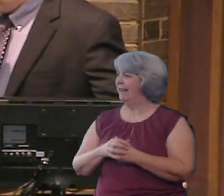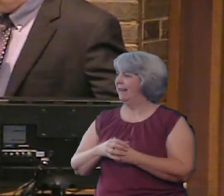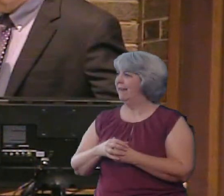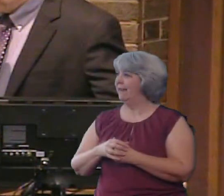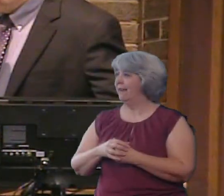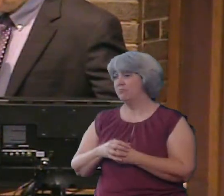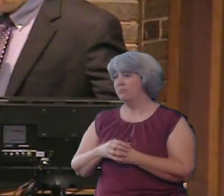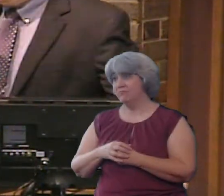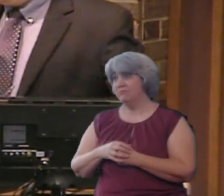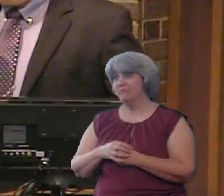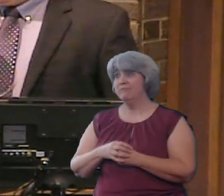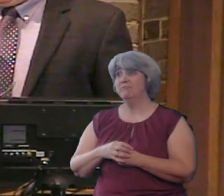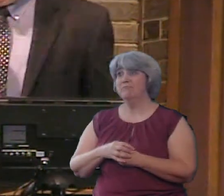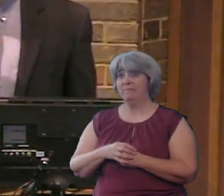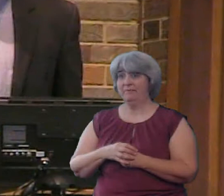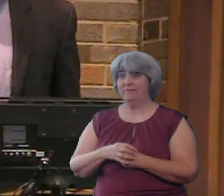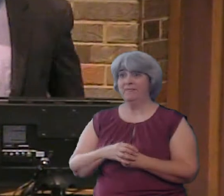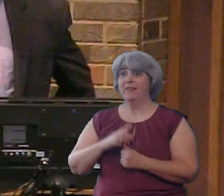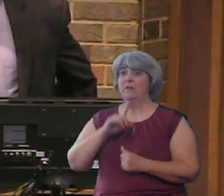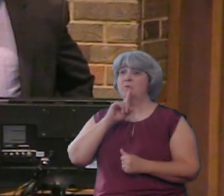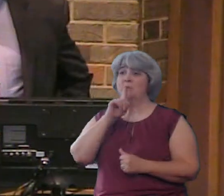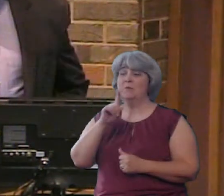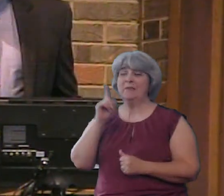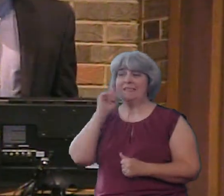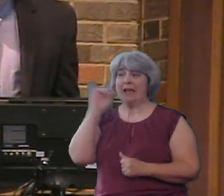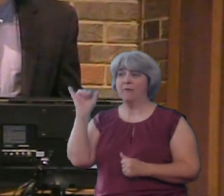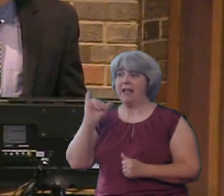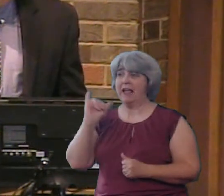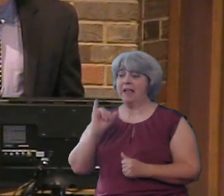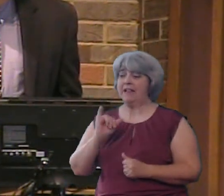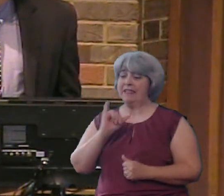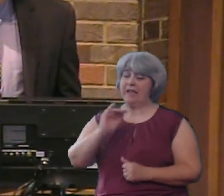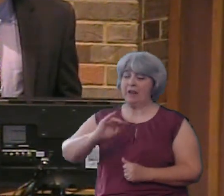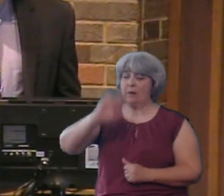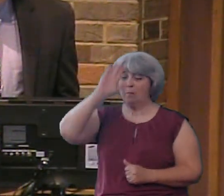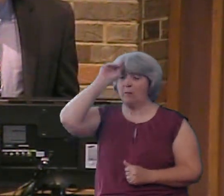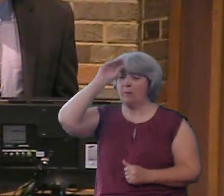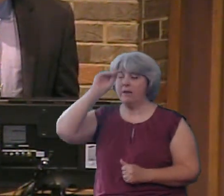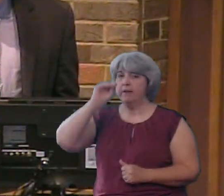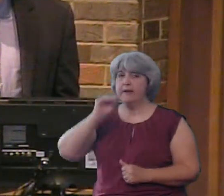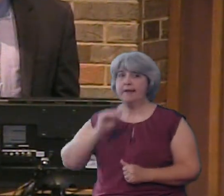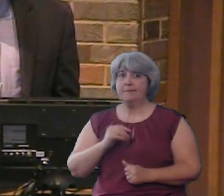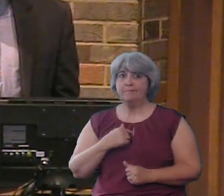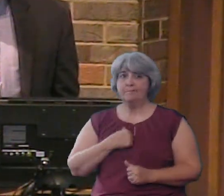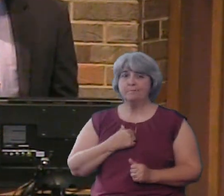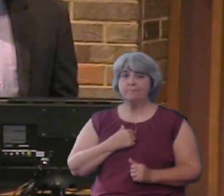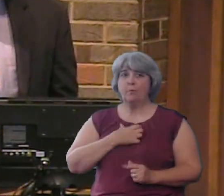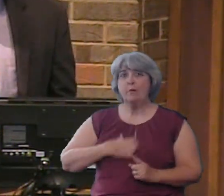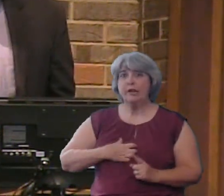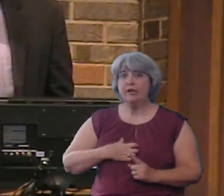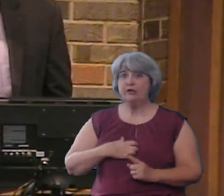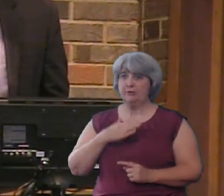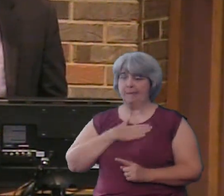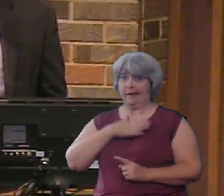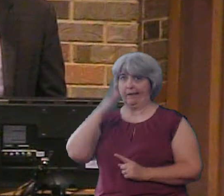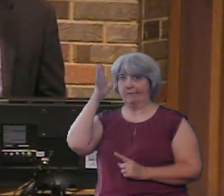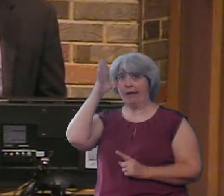certainly were longings that he wished his father would have been, or